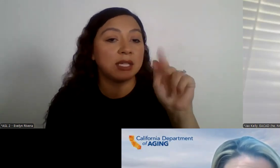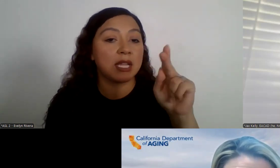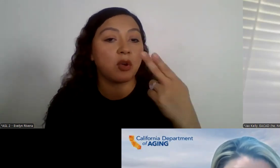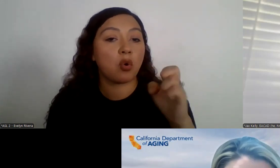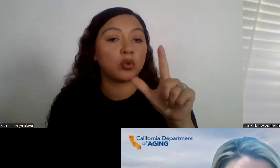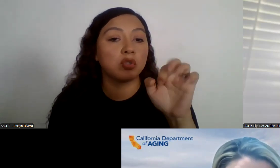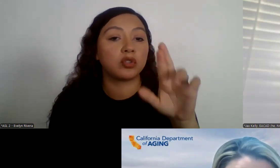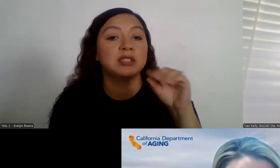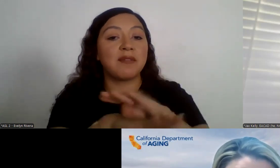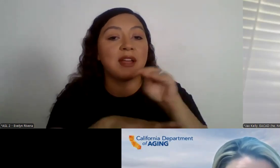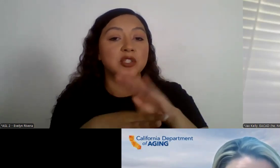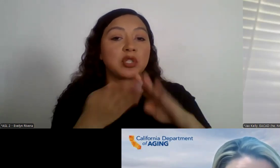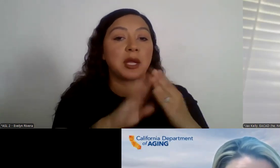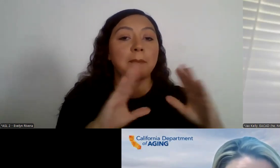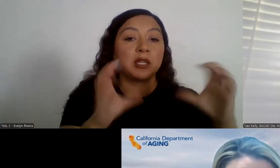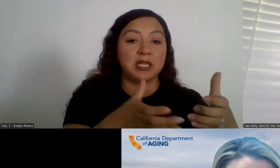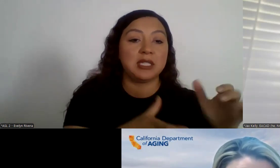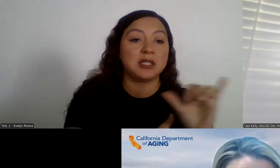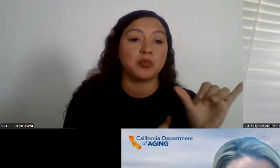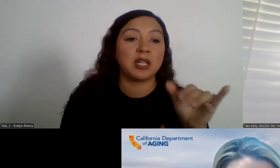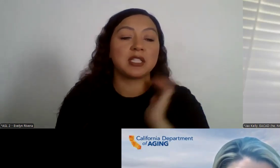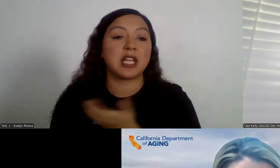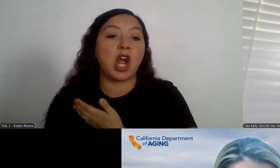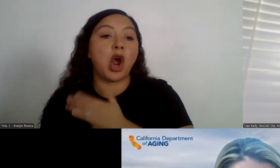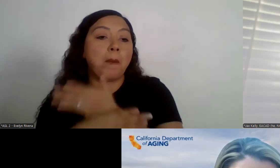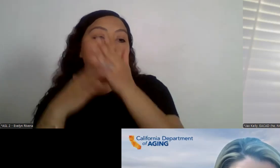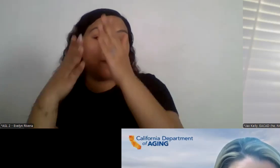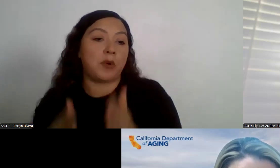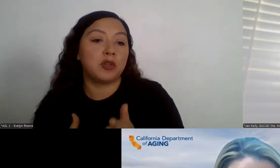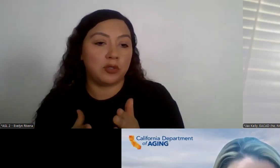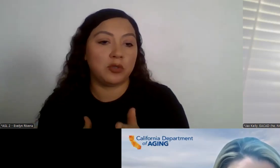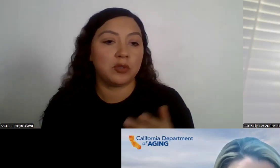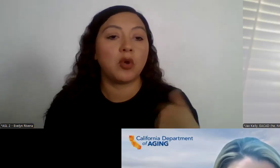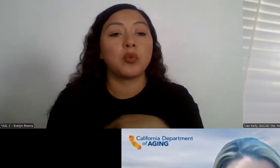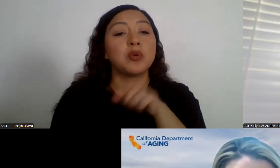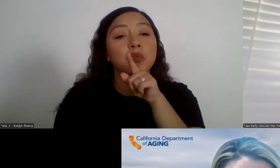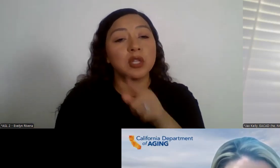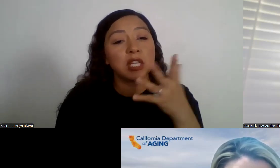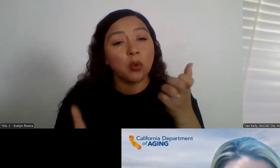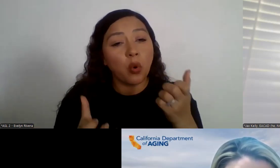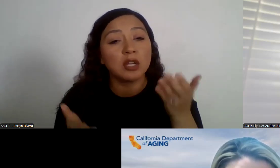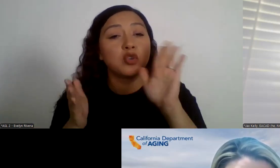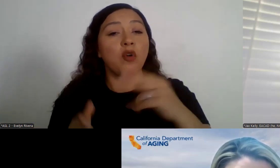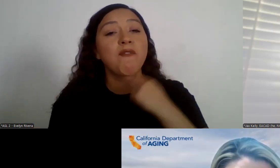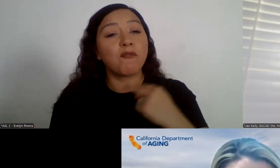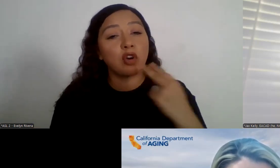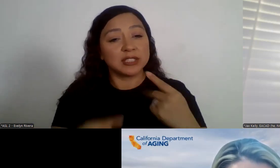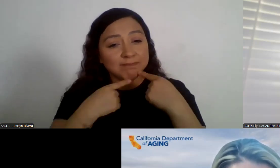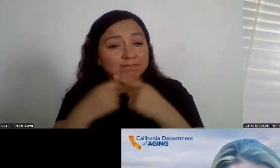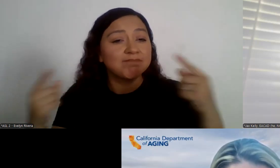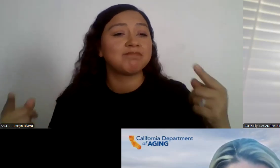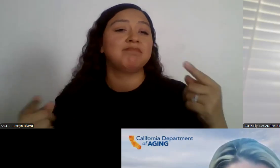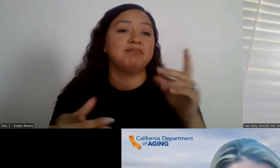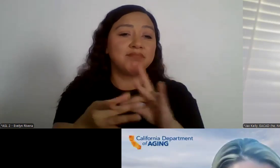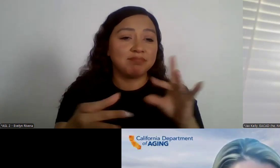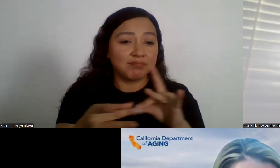we can really uplift the voices of those that are most impacted by these issues and ensure that we're embedding them in the